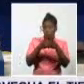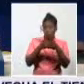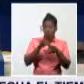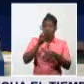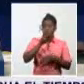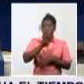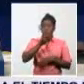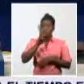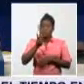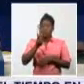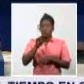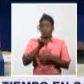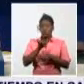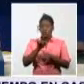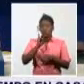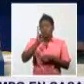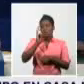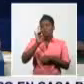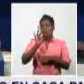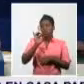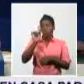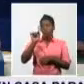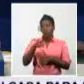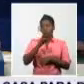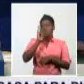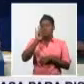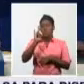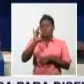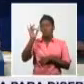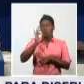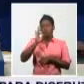Of the 48 new cases confirmed, all were Cubans.